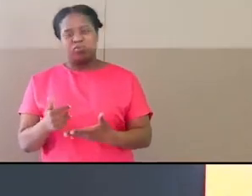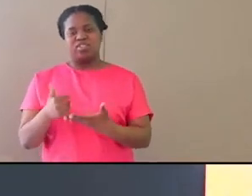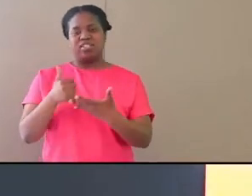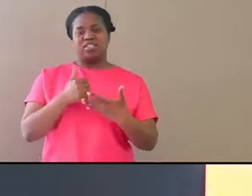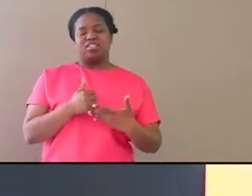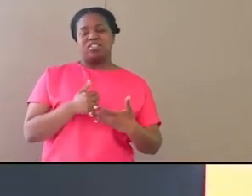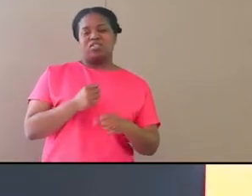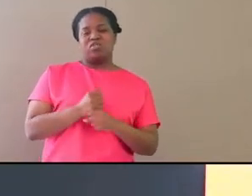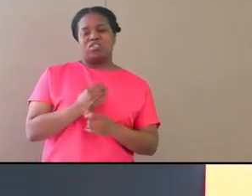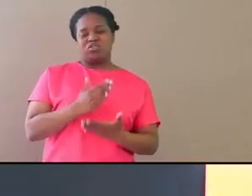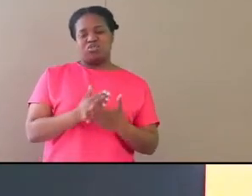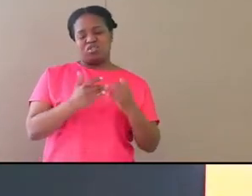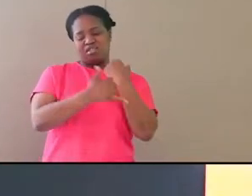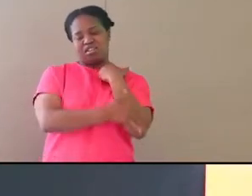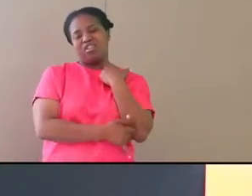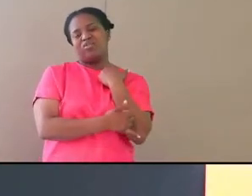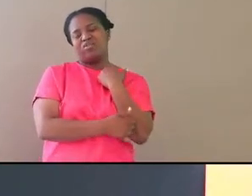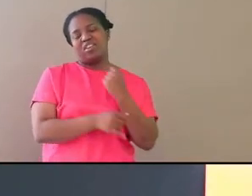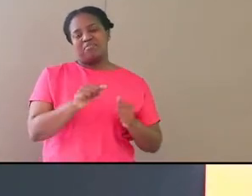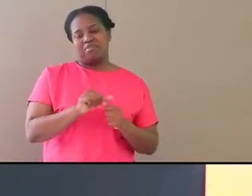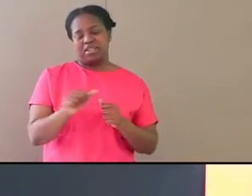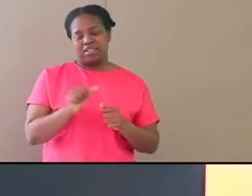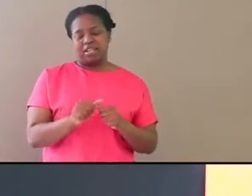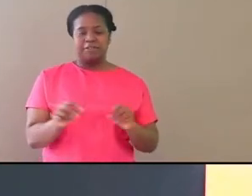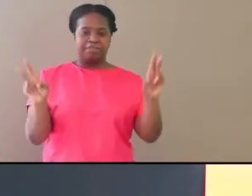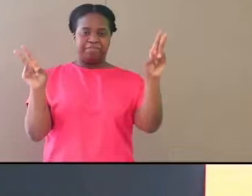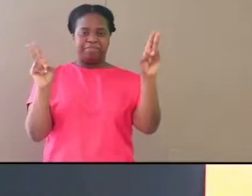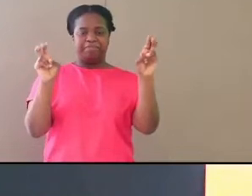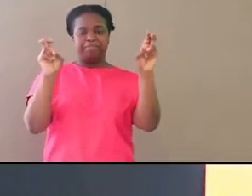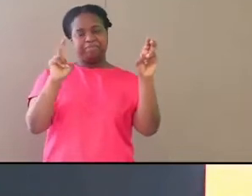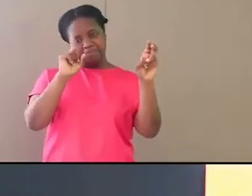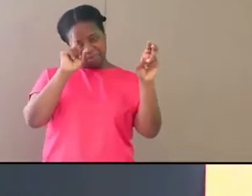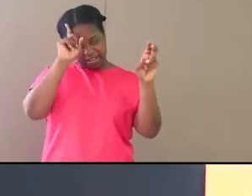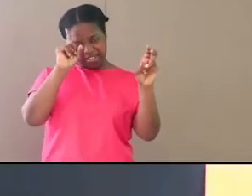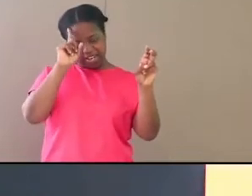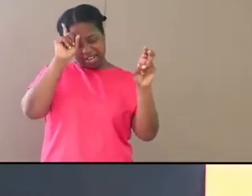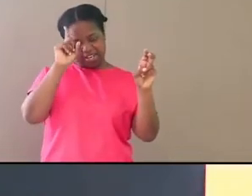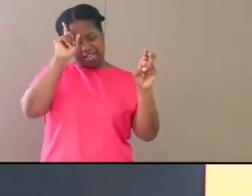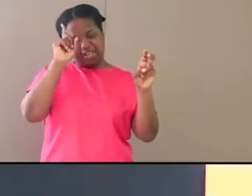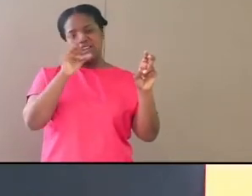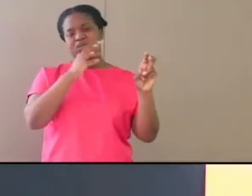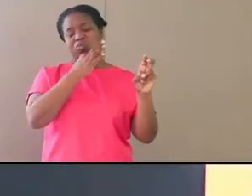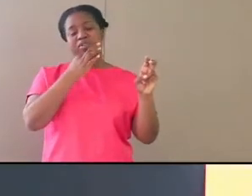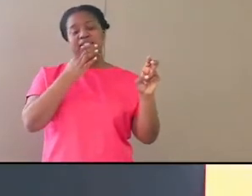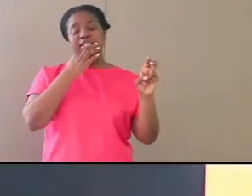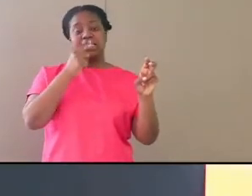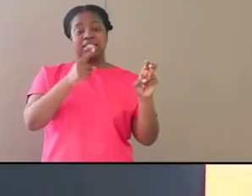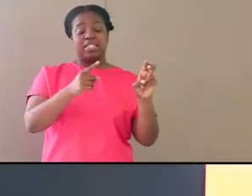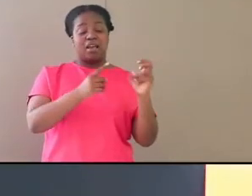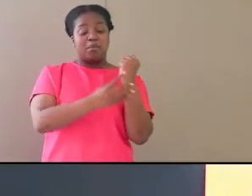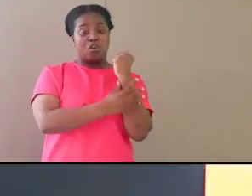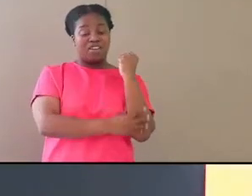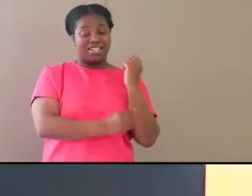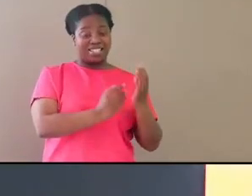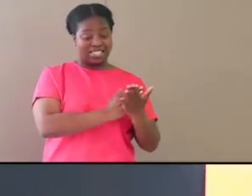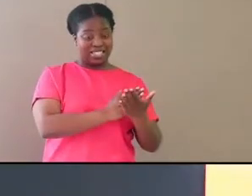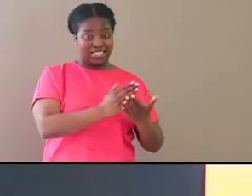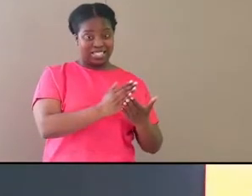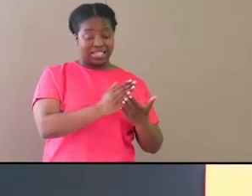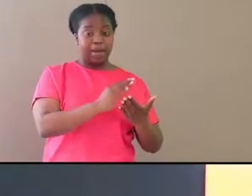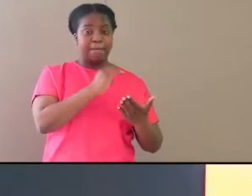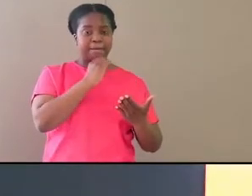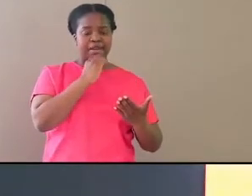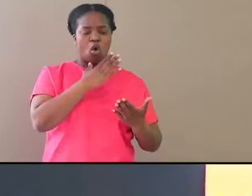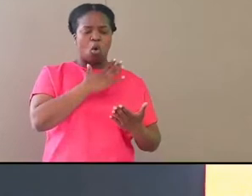create a better country. In the words of Dada Madiba, overcoming poverty is not a gesture